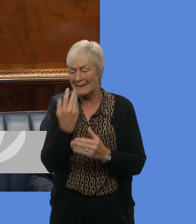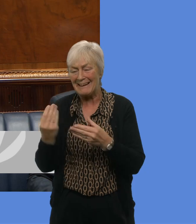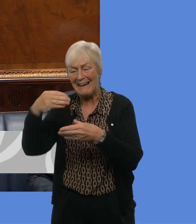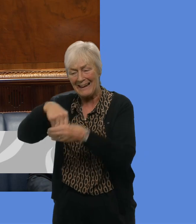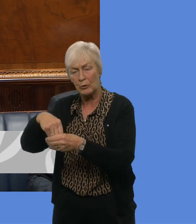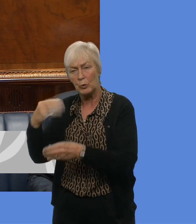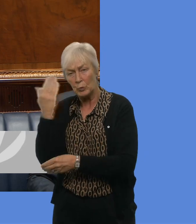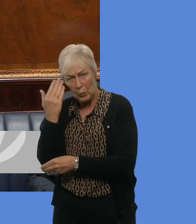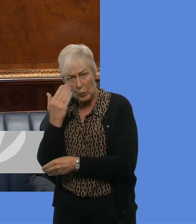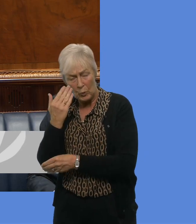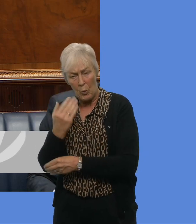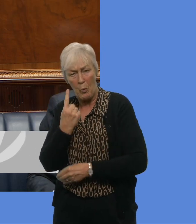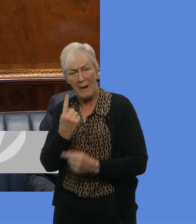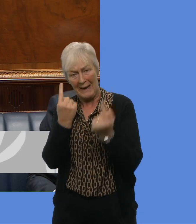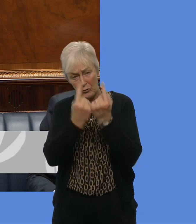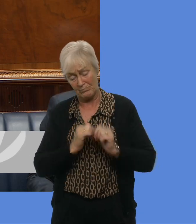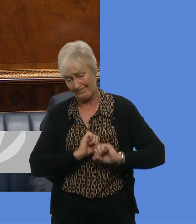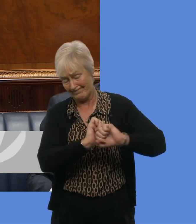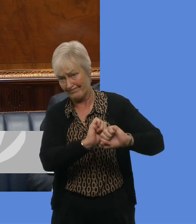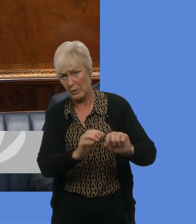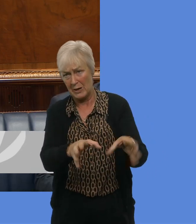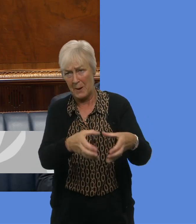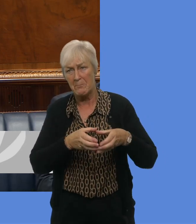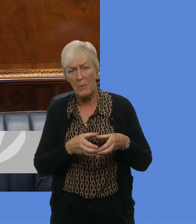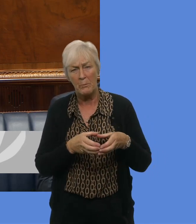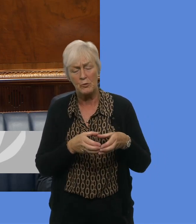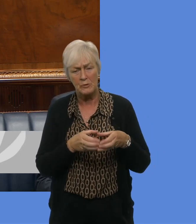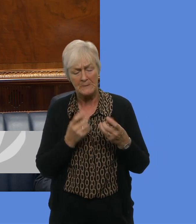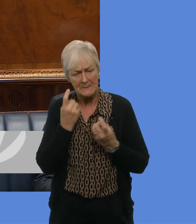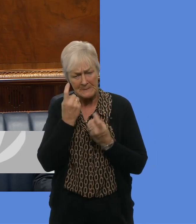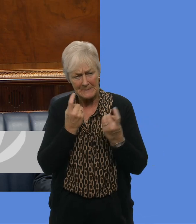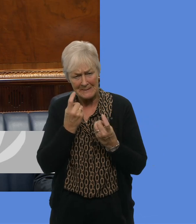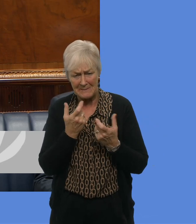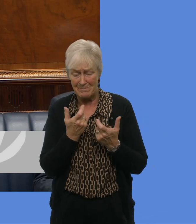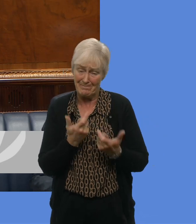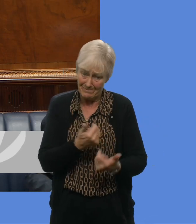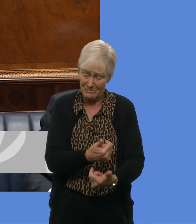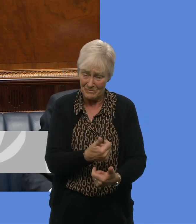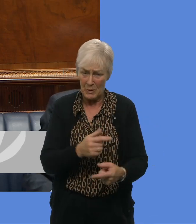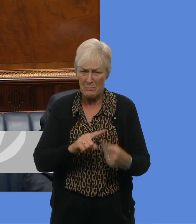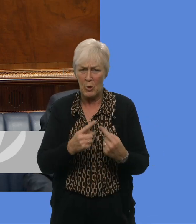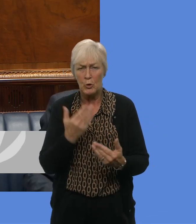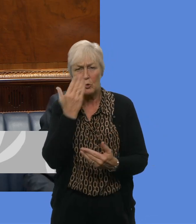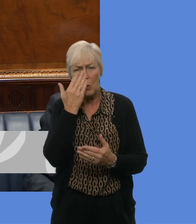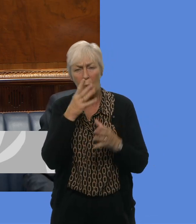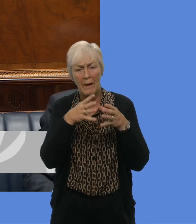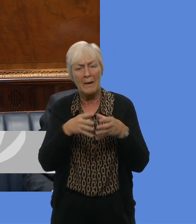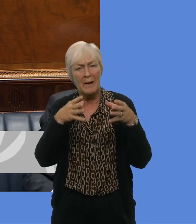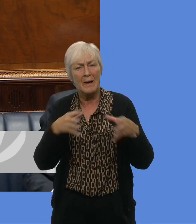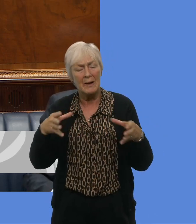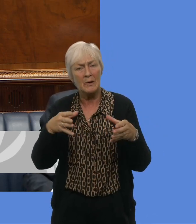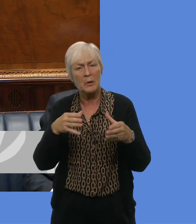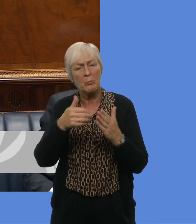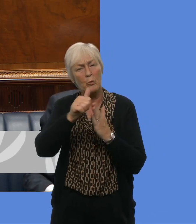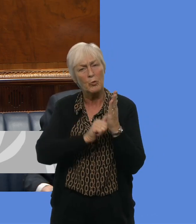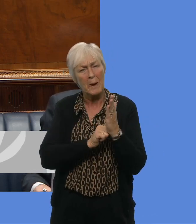but one of the issues that his department takes up and is doing very well on is the school enhancement programme, which not